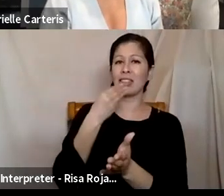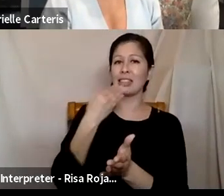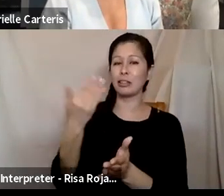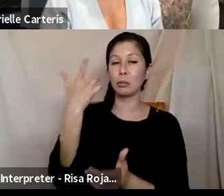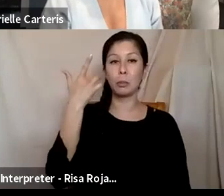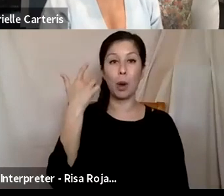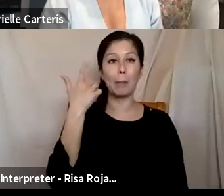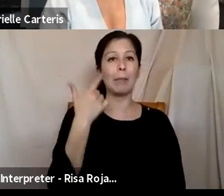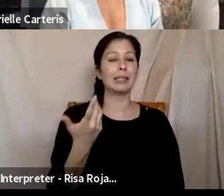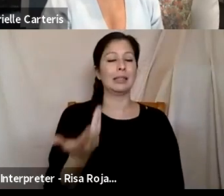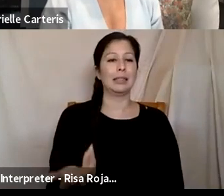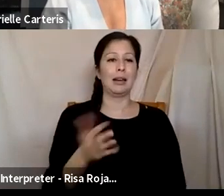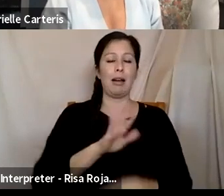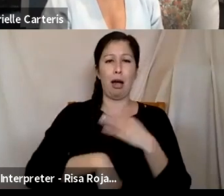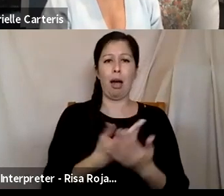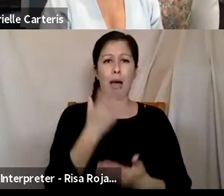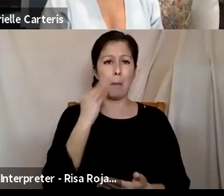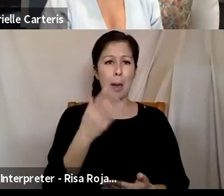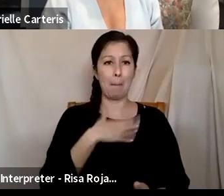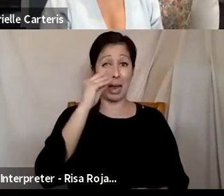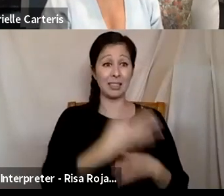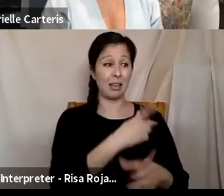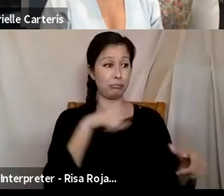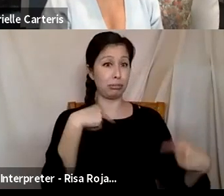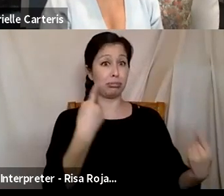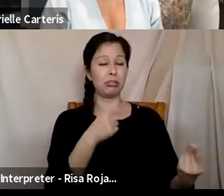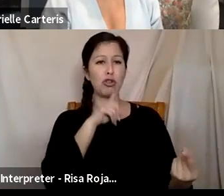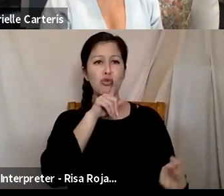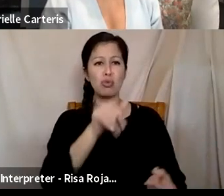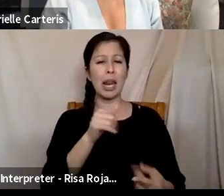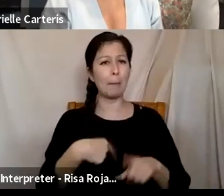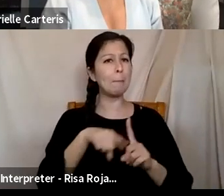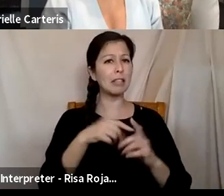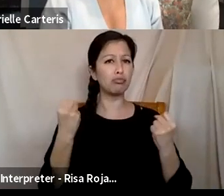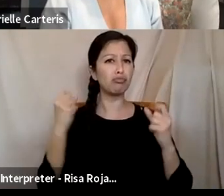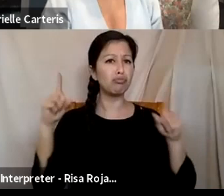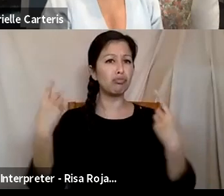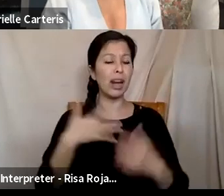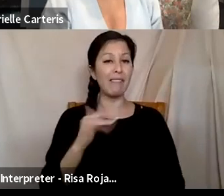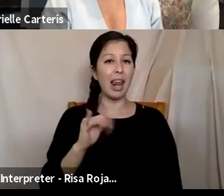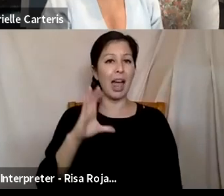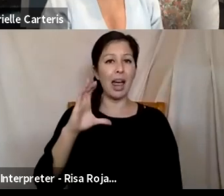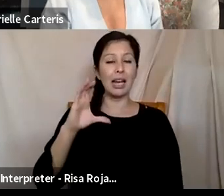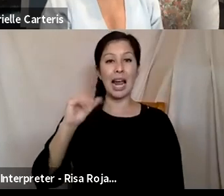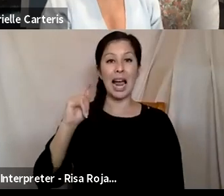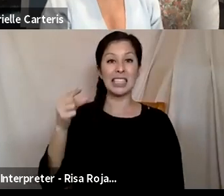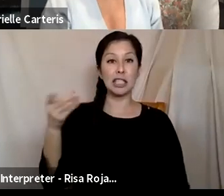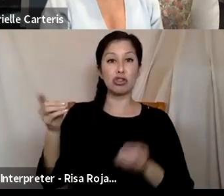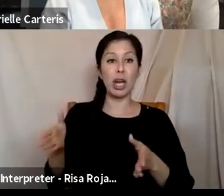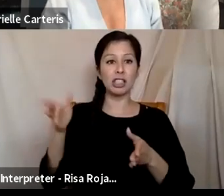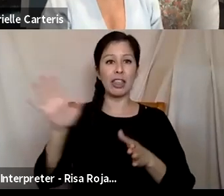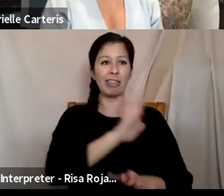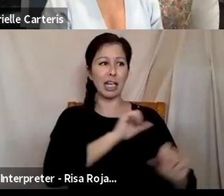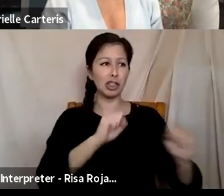because all the experiences my son have been really extremely positive, and felt like the casting directors were their